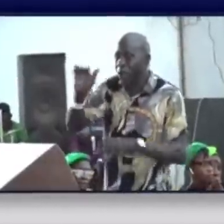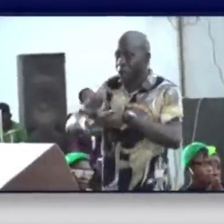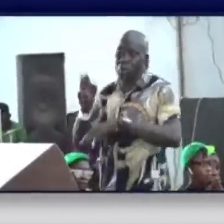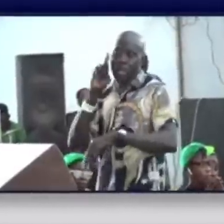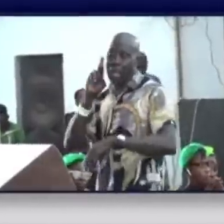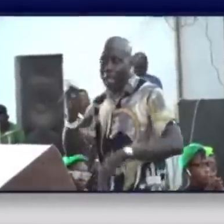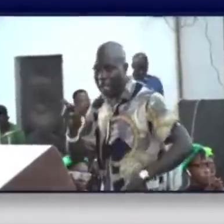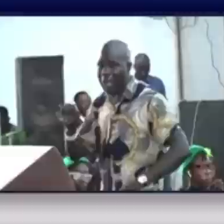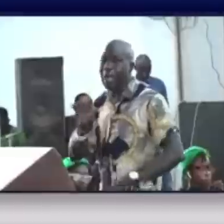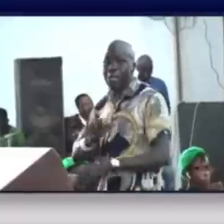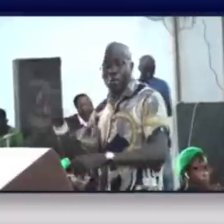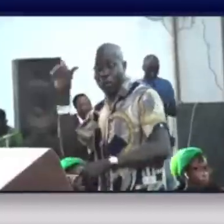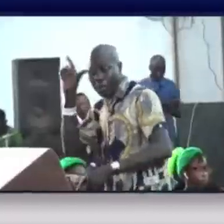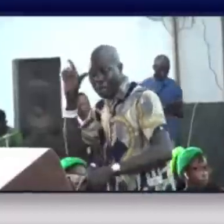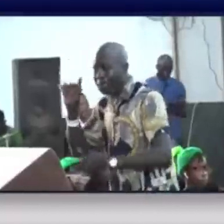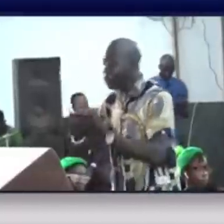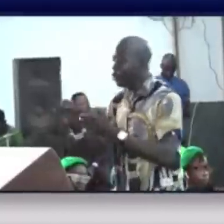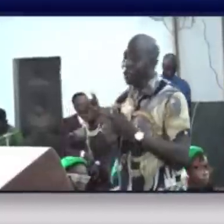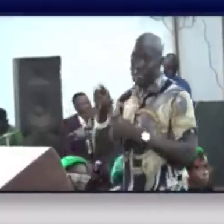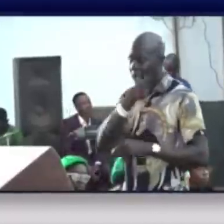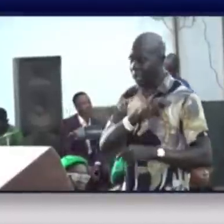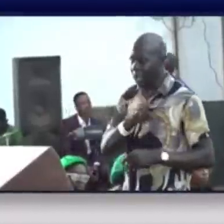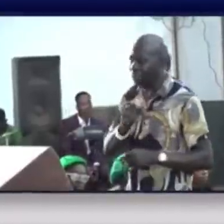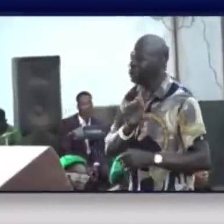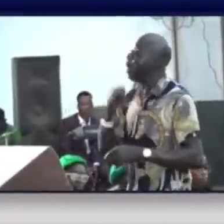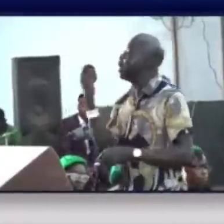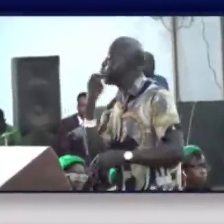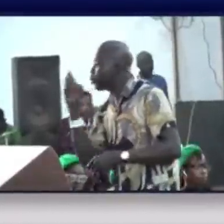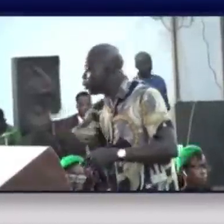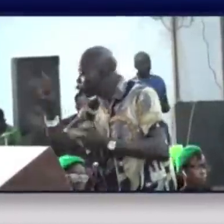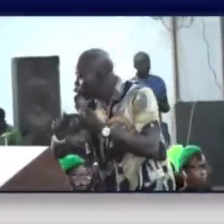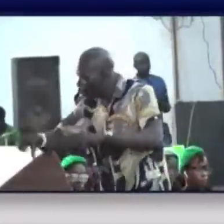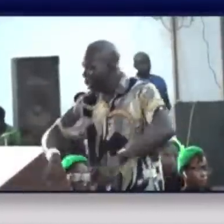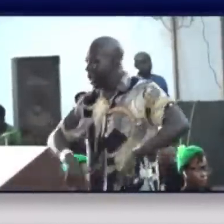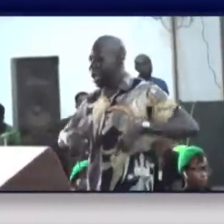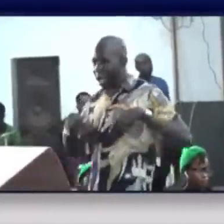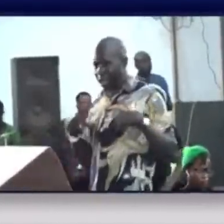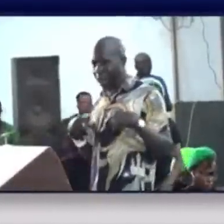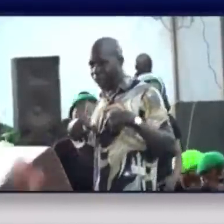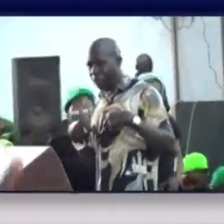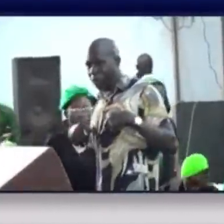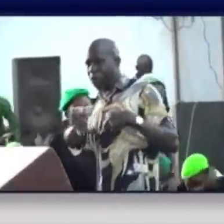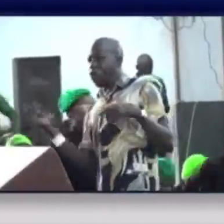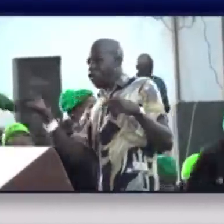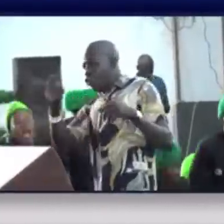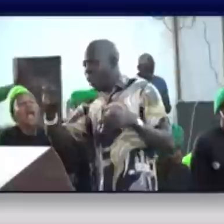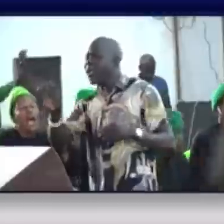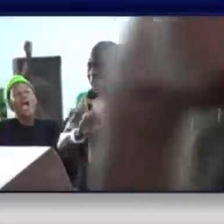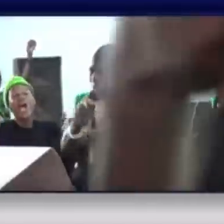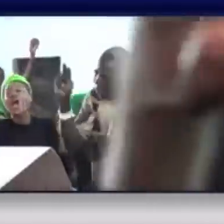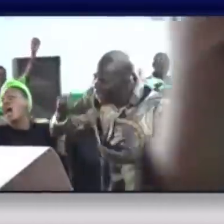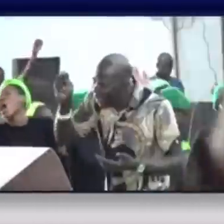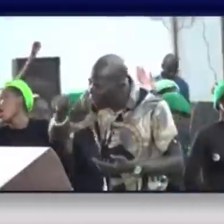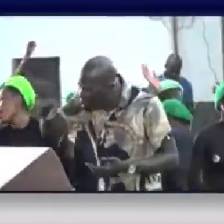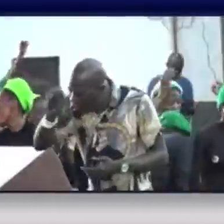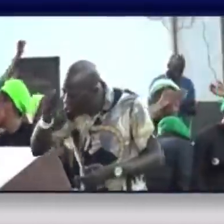her iwo ma gbo mi bayo you be listening to me now emi so tele saye I prophesy to your life ibi ti won ti need e gan gan